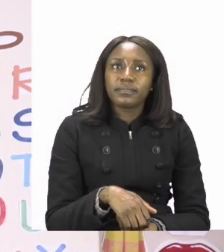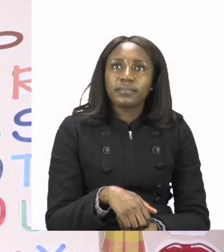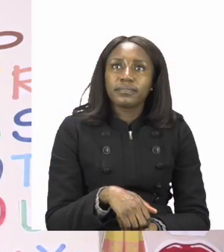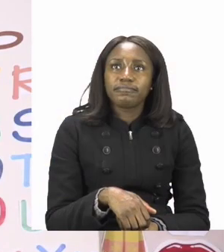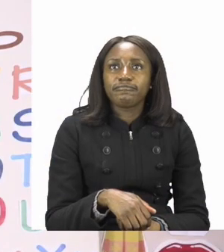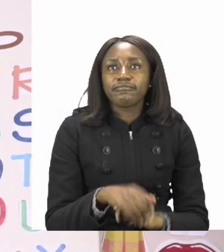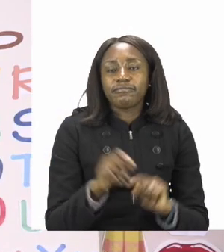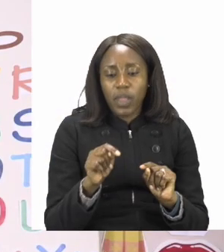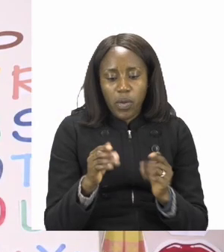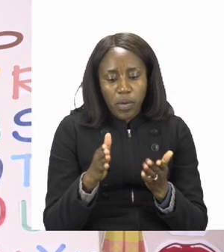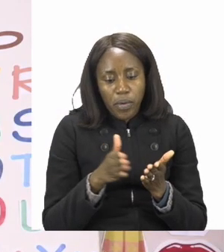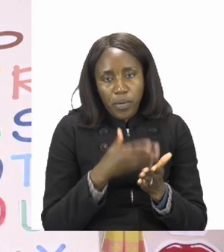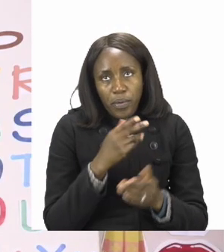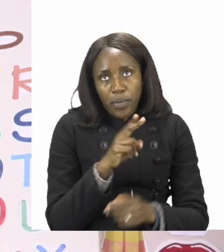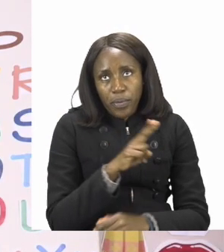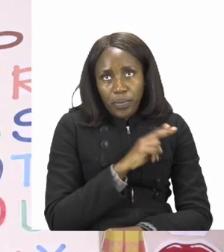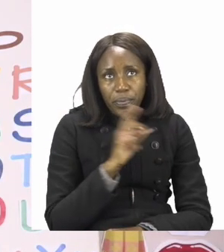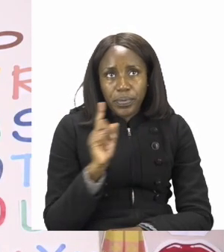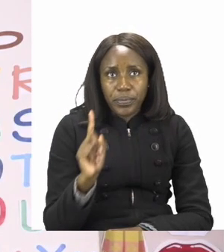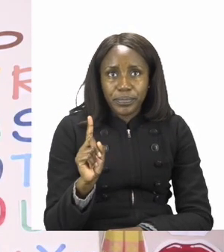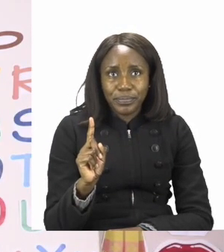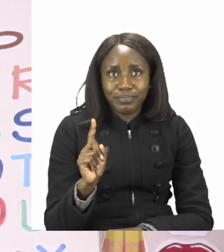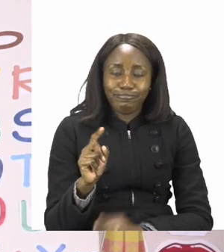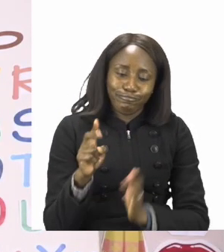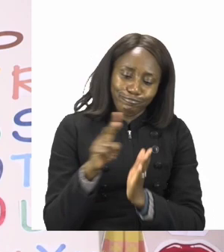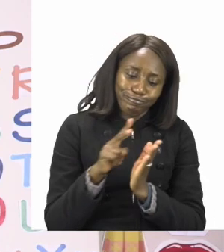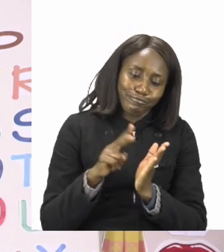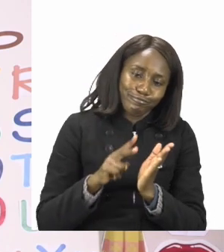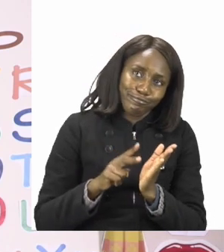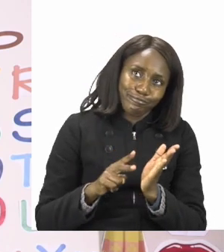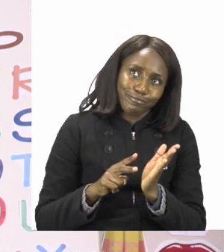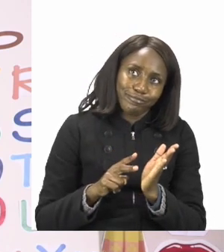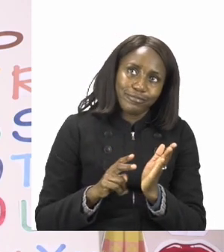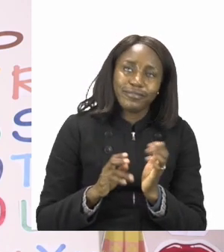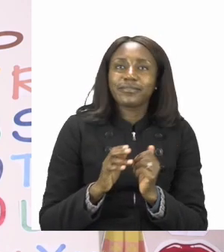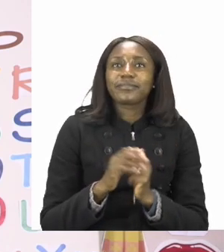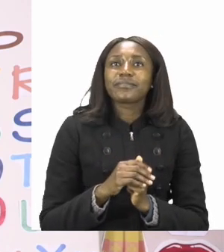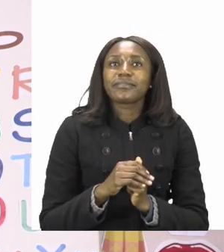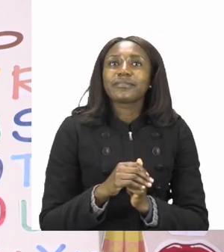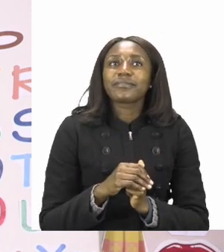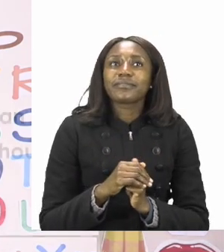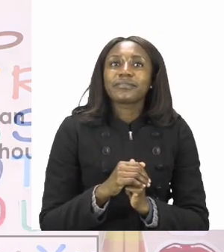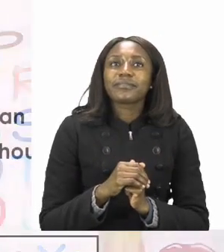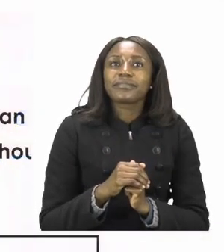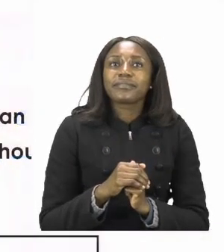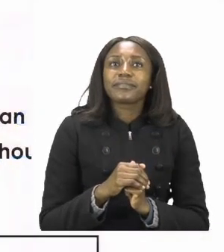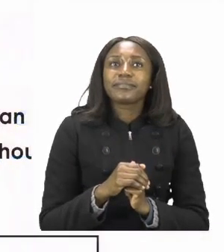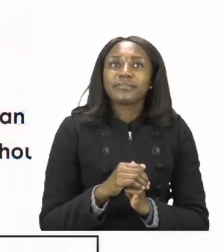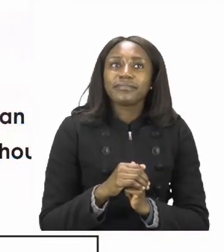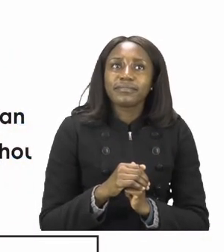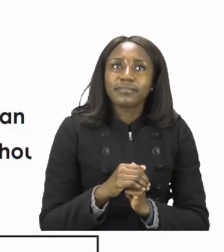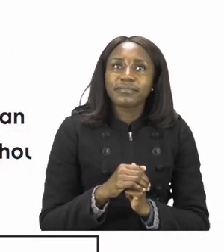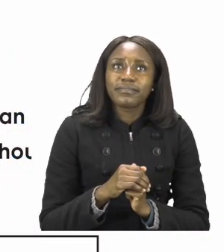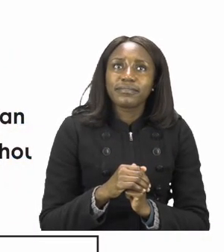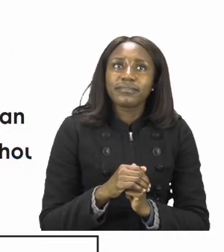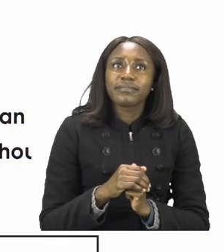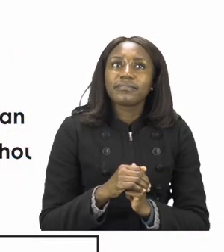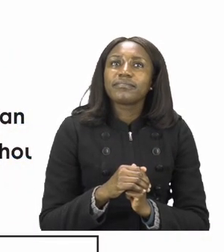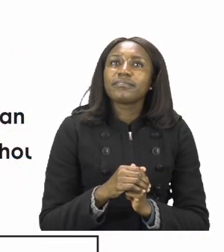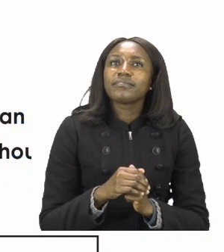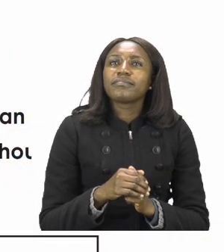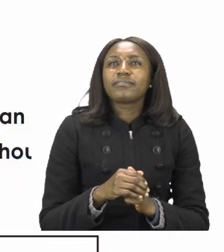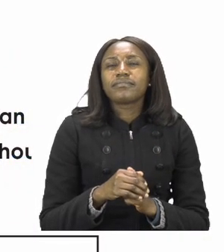Now, boys and girls, let's do a little bit of reading on page 21. On page 21, we are going to be